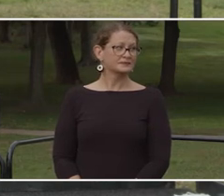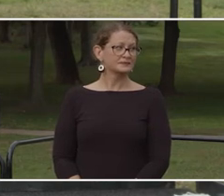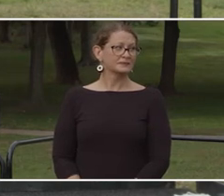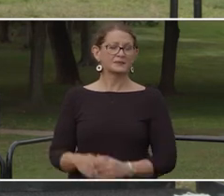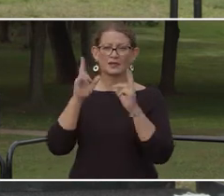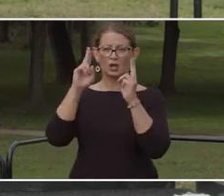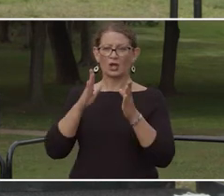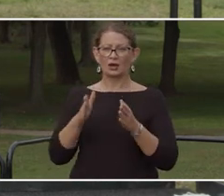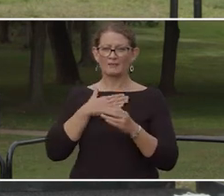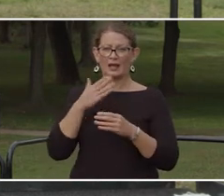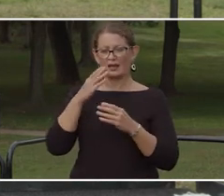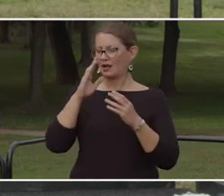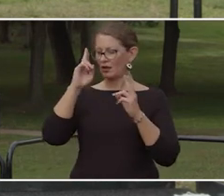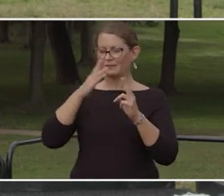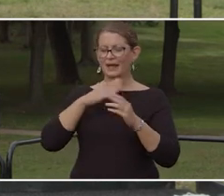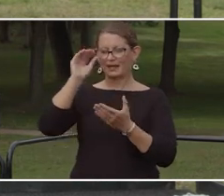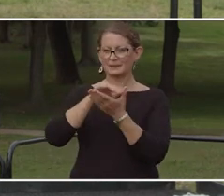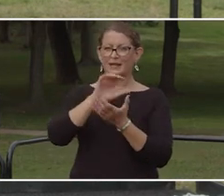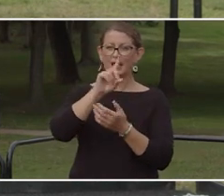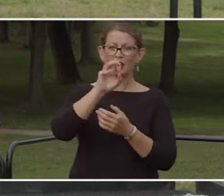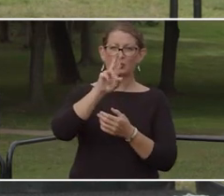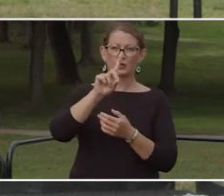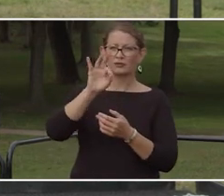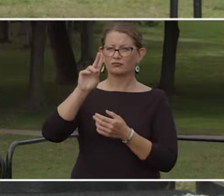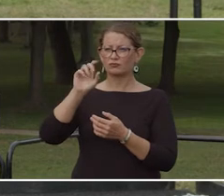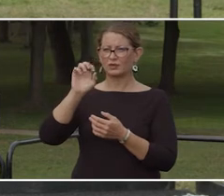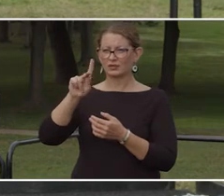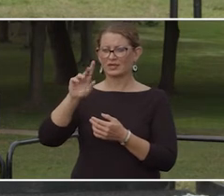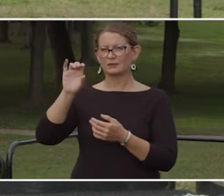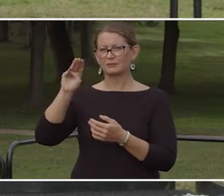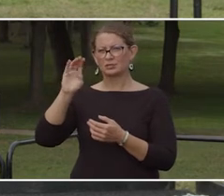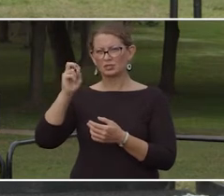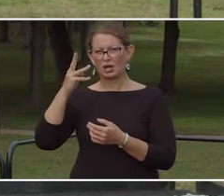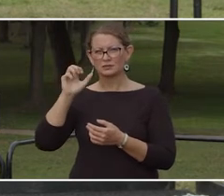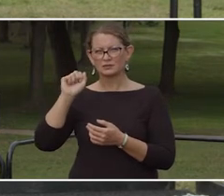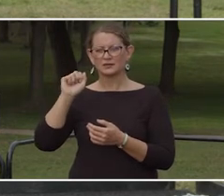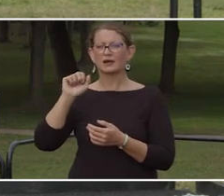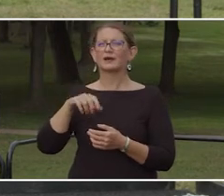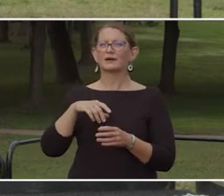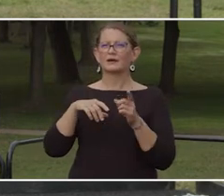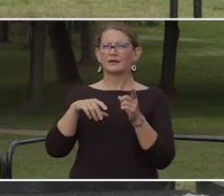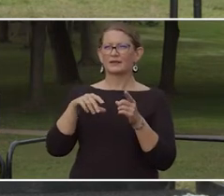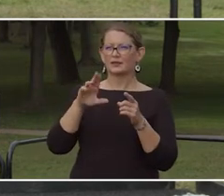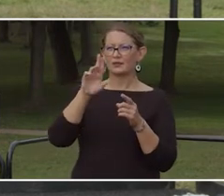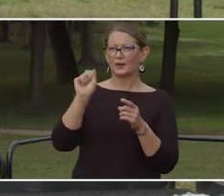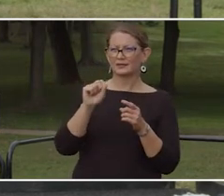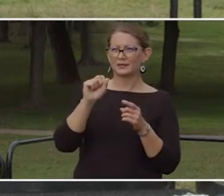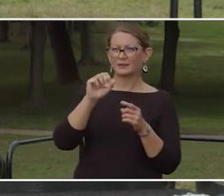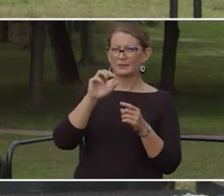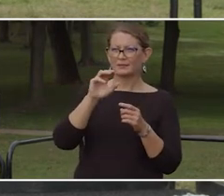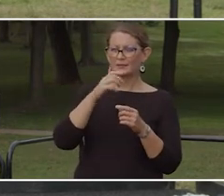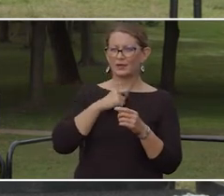honor of my husband, Edward Frederick Mishazik, retired United States Marine Corps Master Gunnery Sergeant,